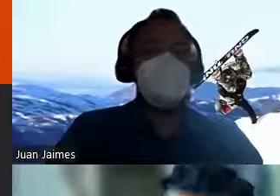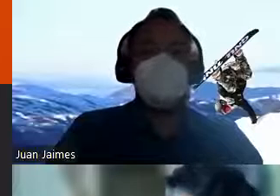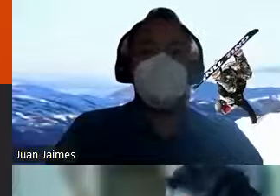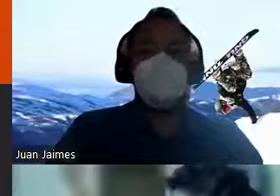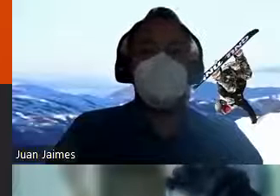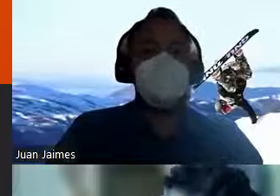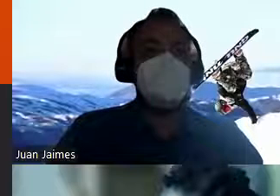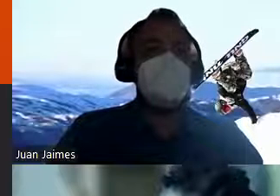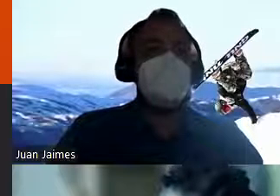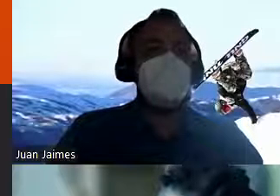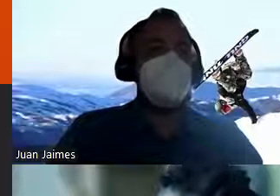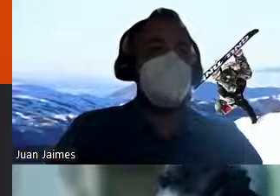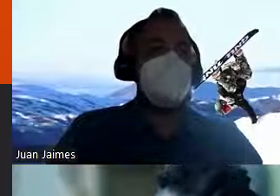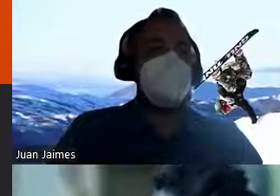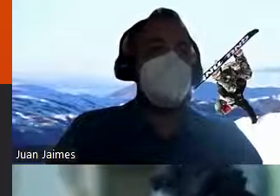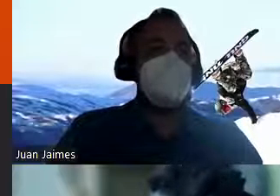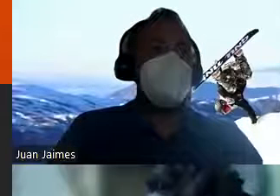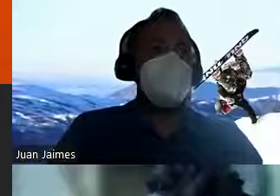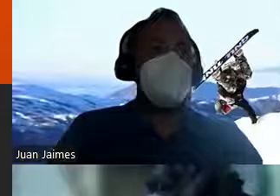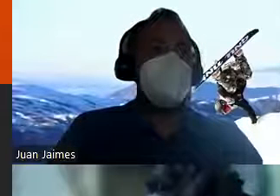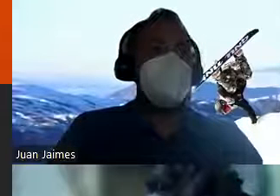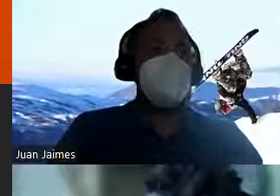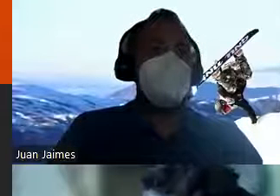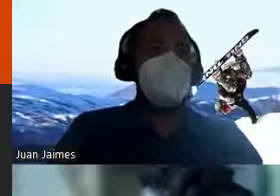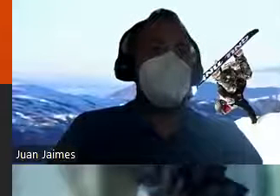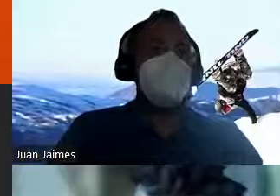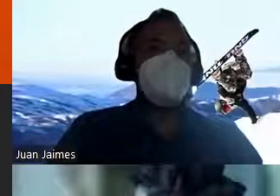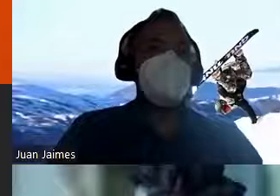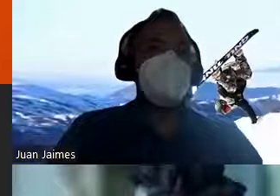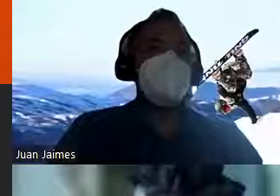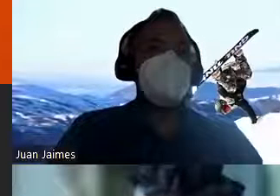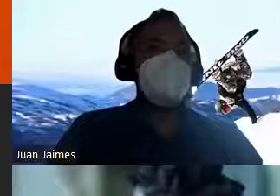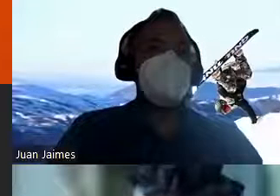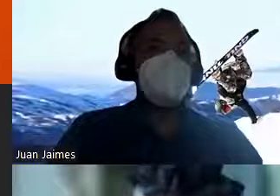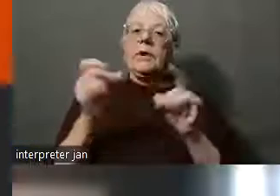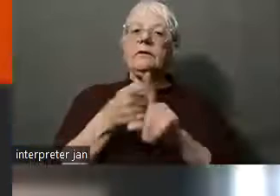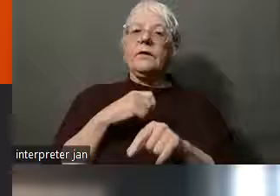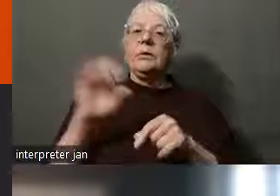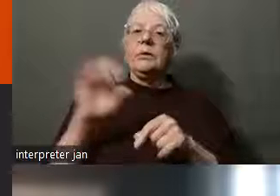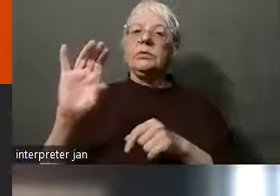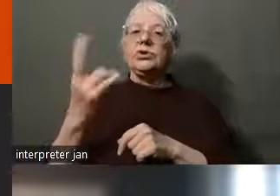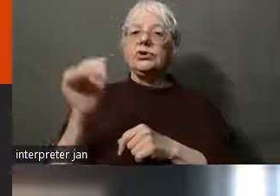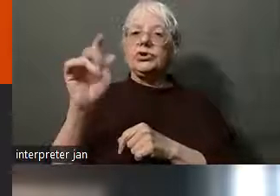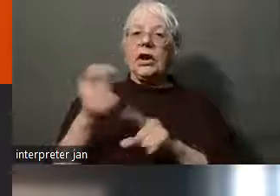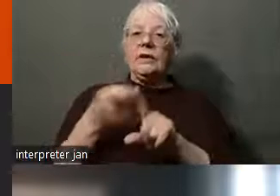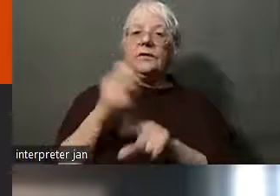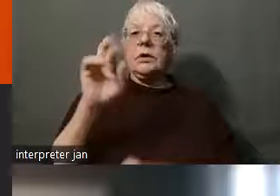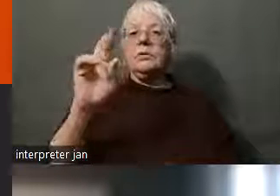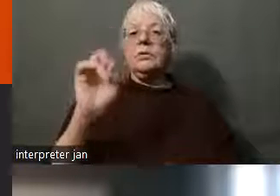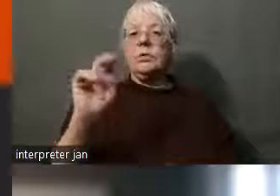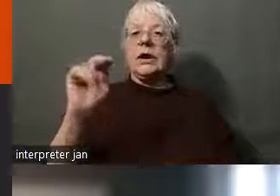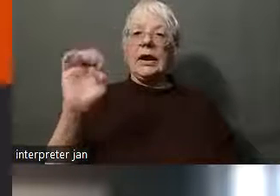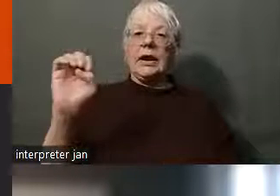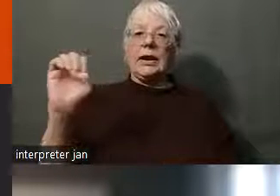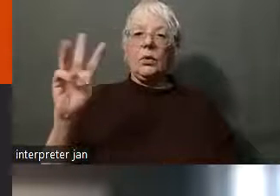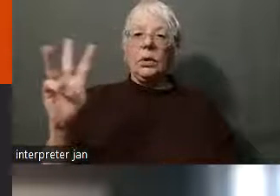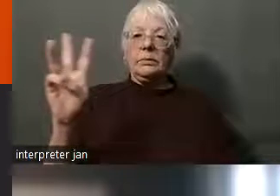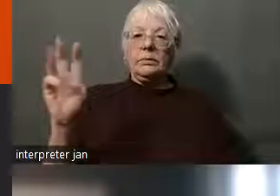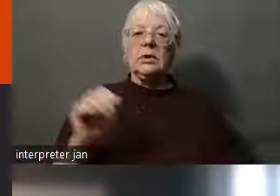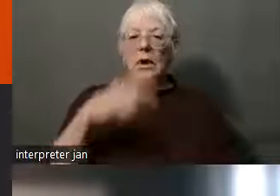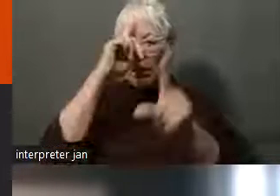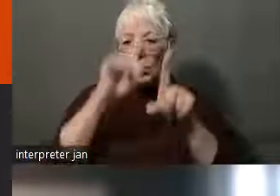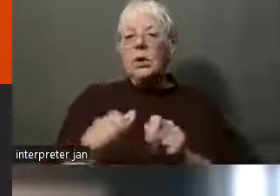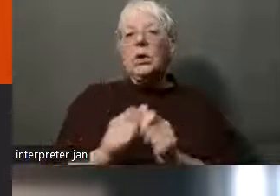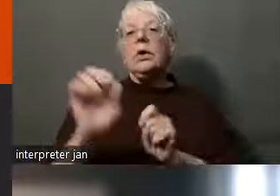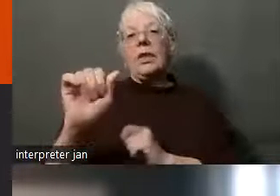Thank you so much for that clarification. There's another comment in the chat from Renee Moilanen. Agree with Anna.